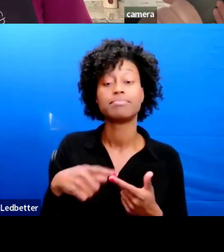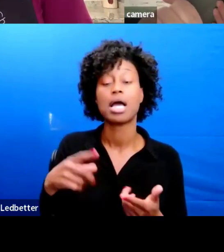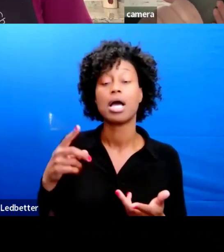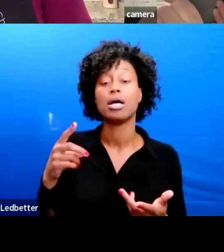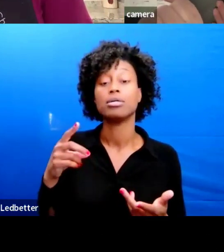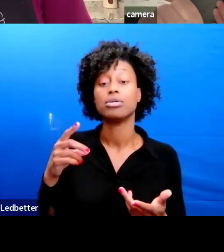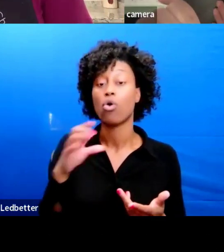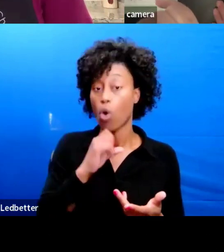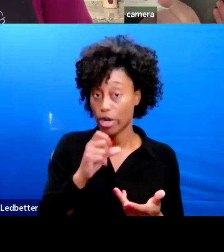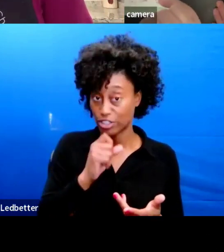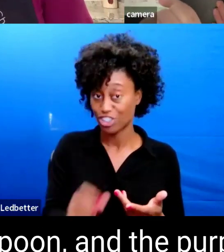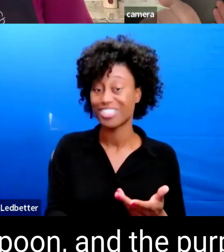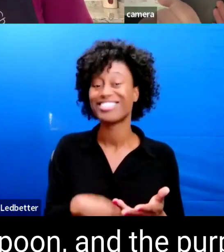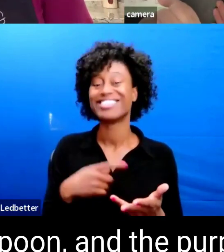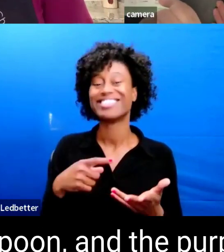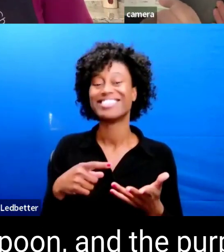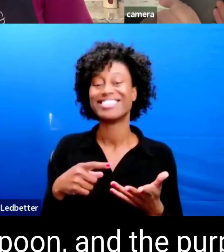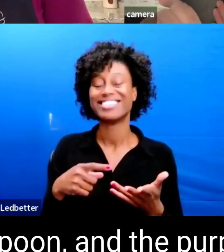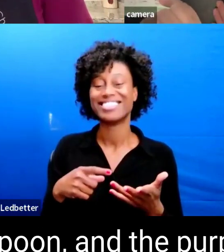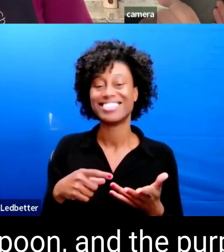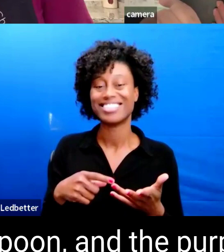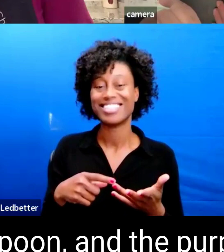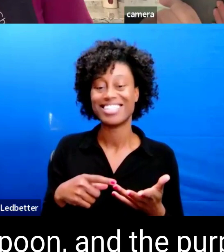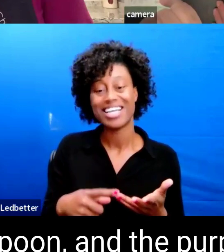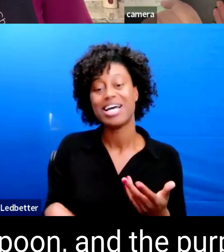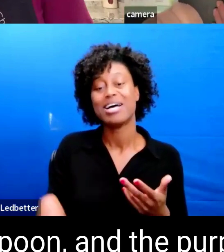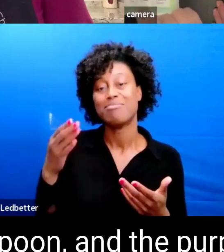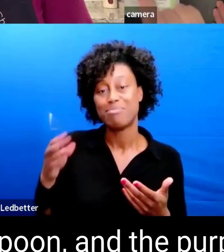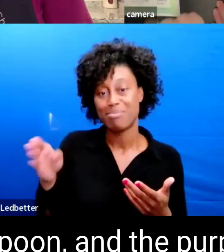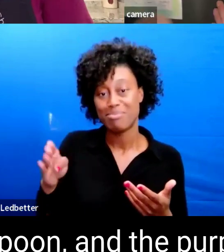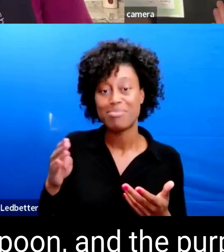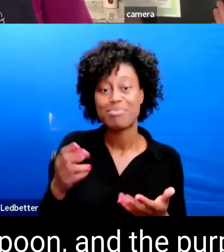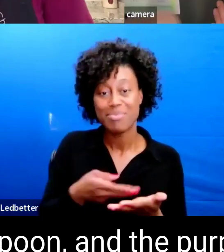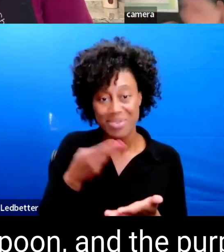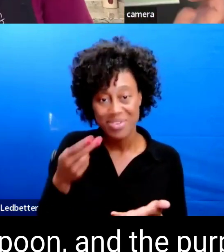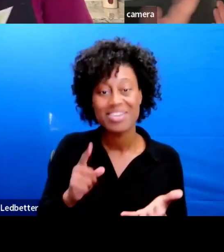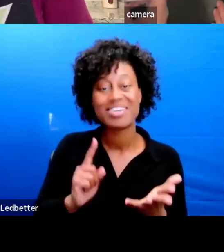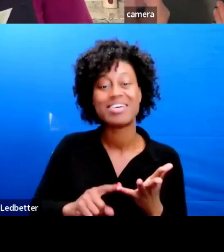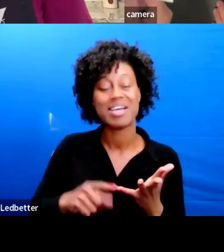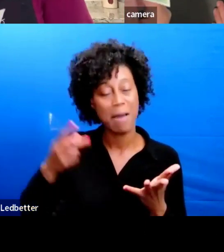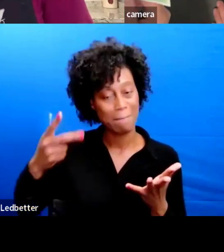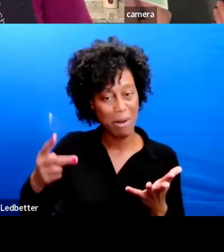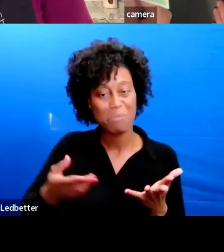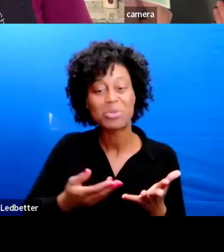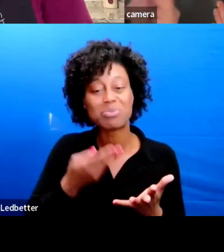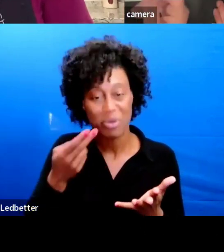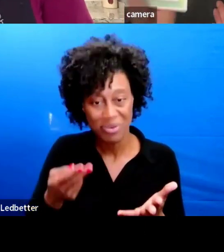cup, the blue spoon, and the purple spoon.